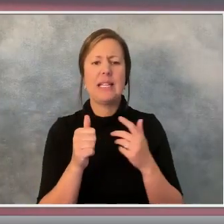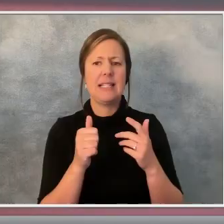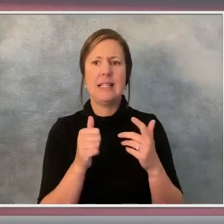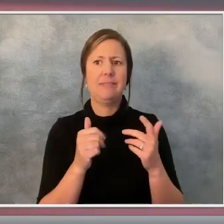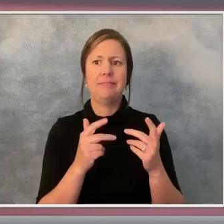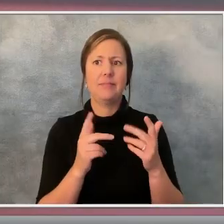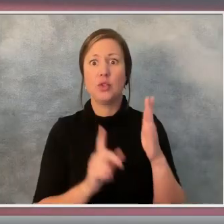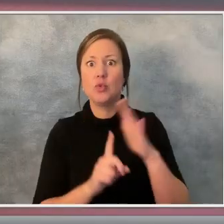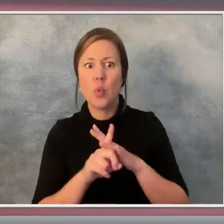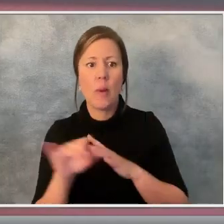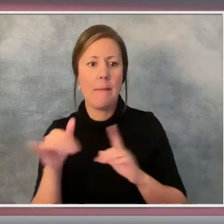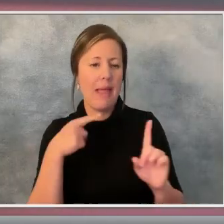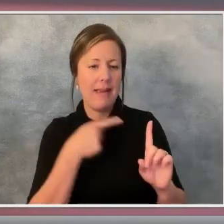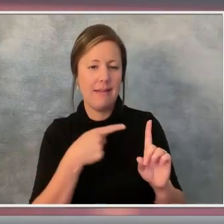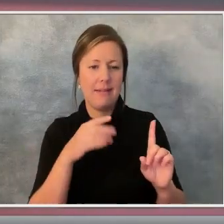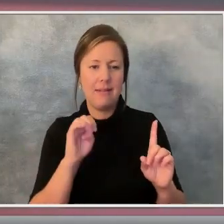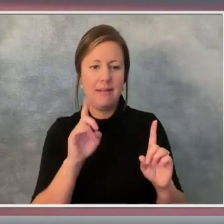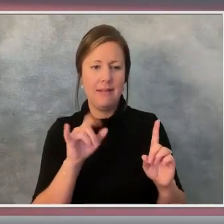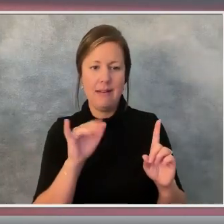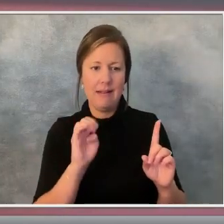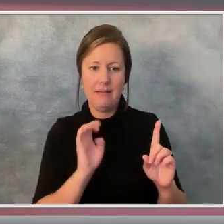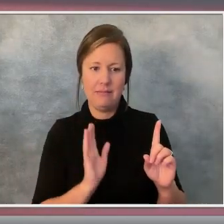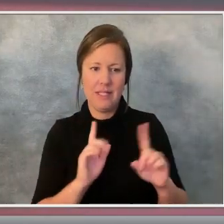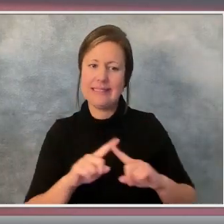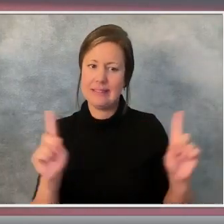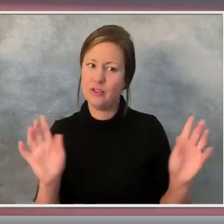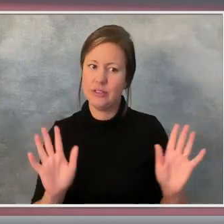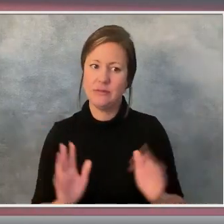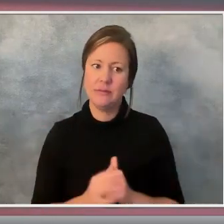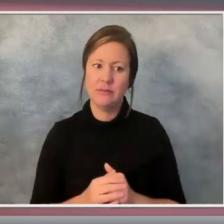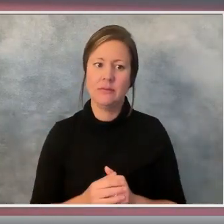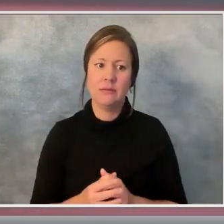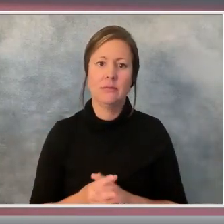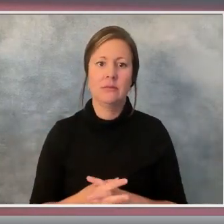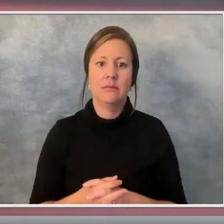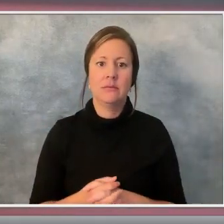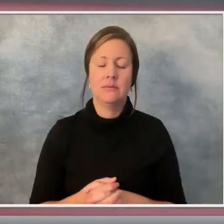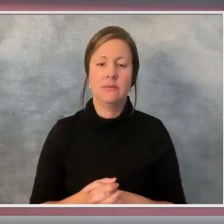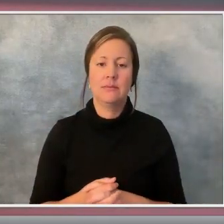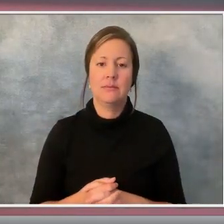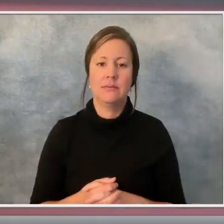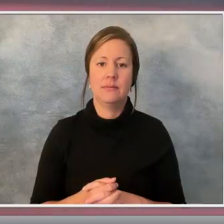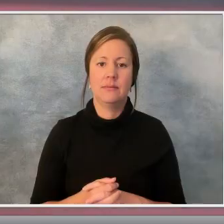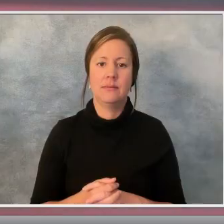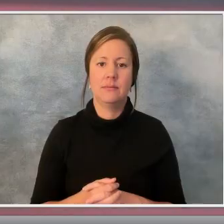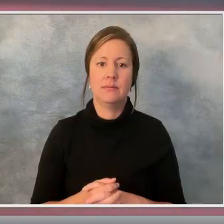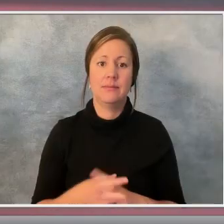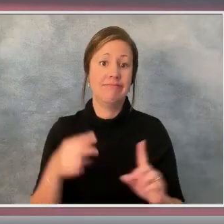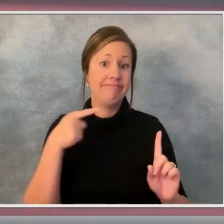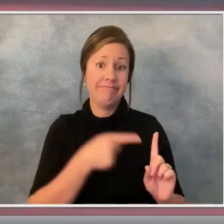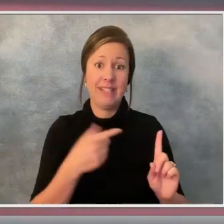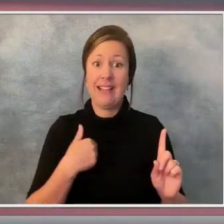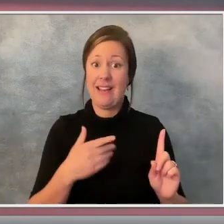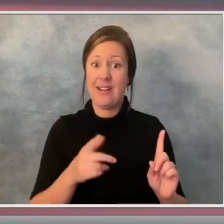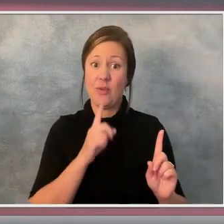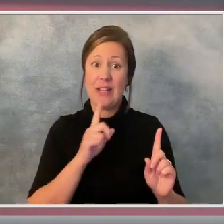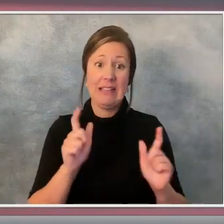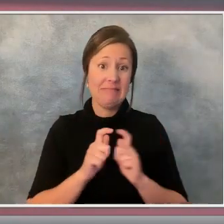presented. You know, you did, Mr. Feo just had a good old-fashioned, big, really bad heart attack,